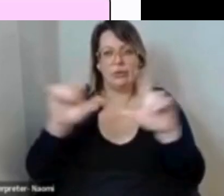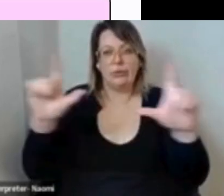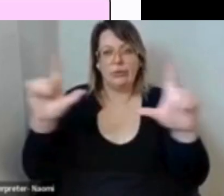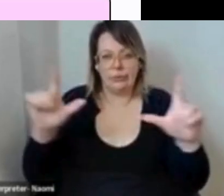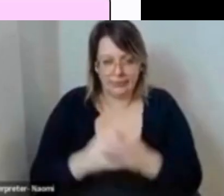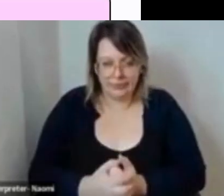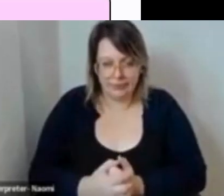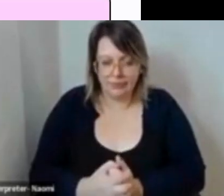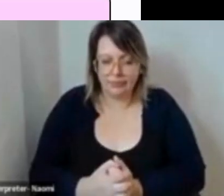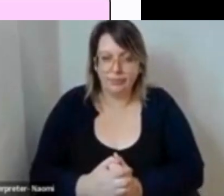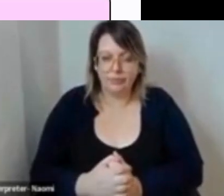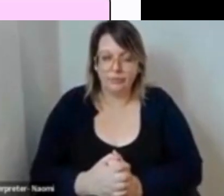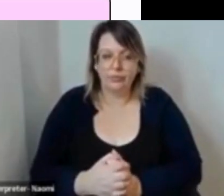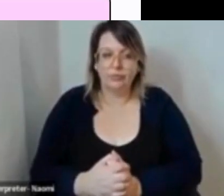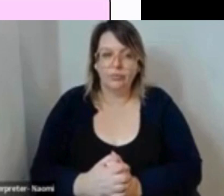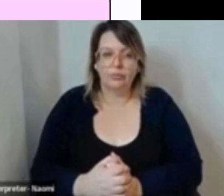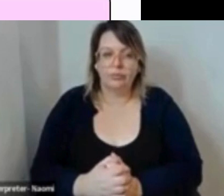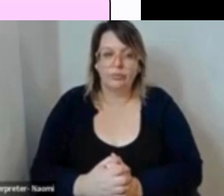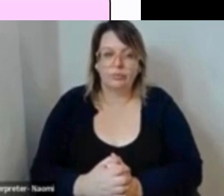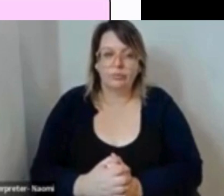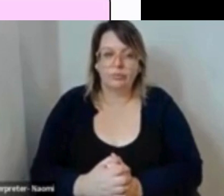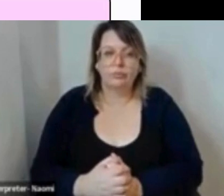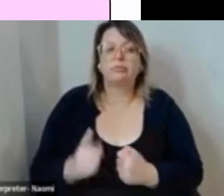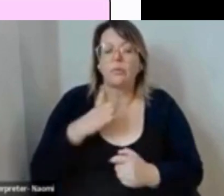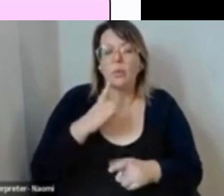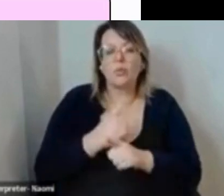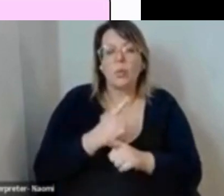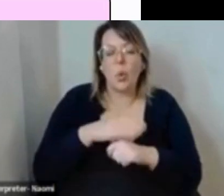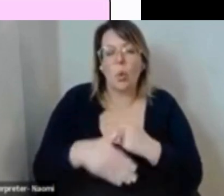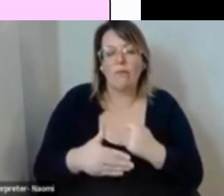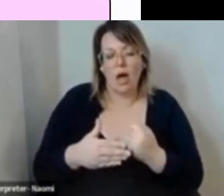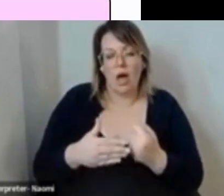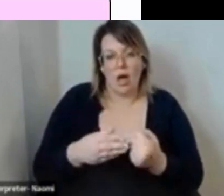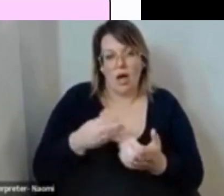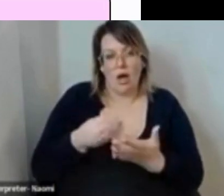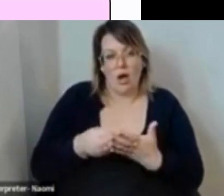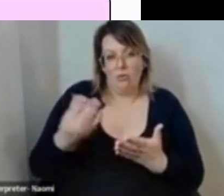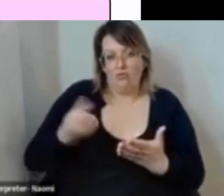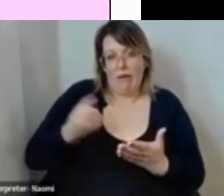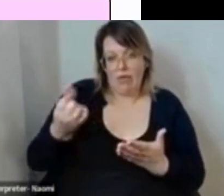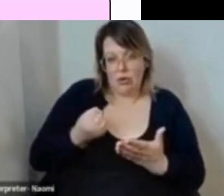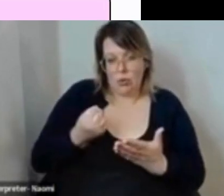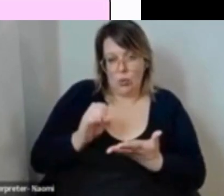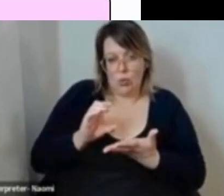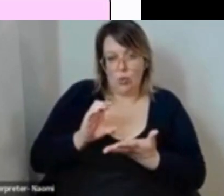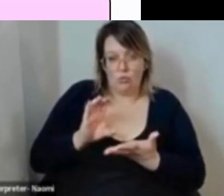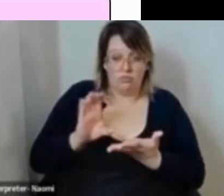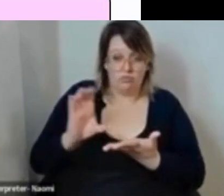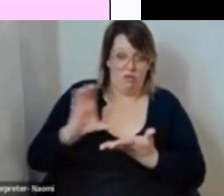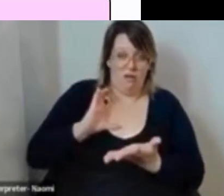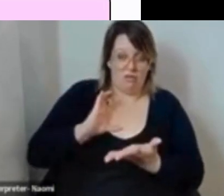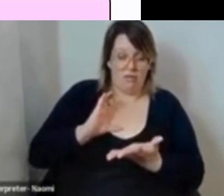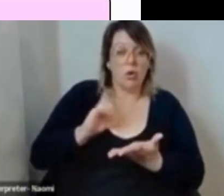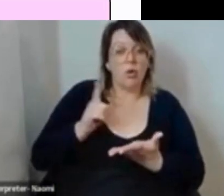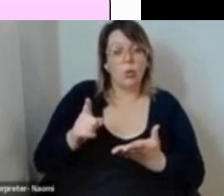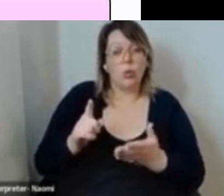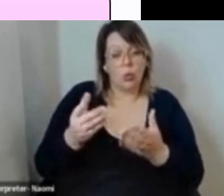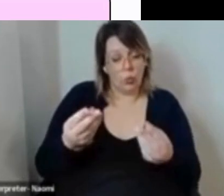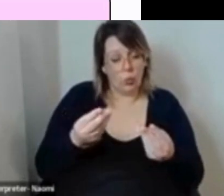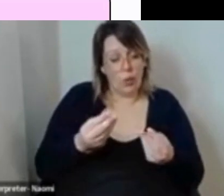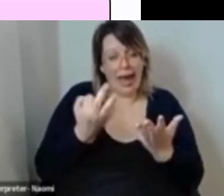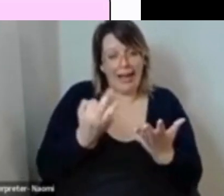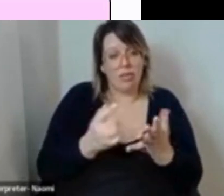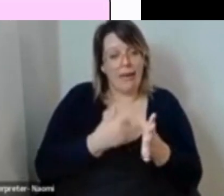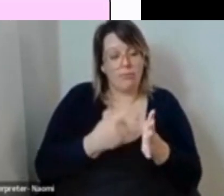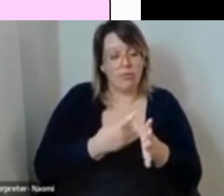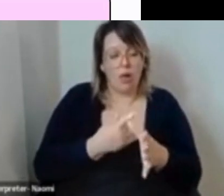first about the revenue grant. You all received your conditional offer of funding on the 8th of April, and within this